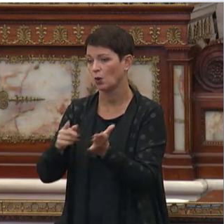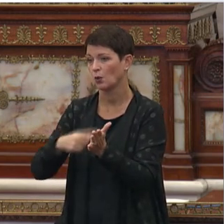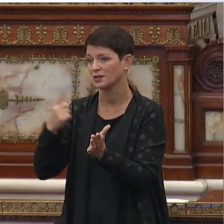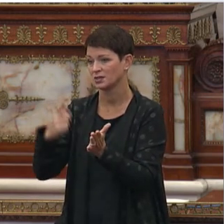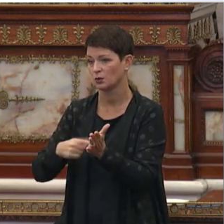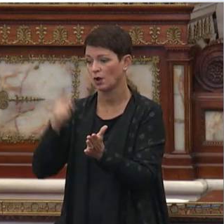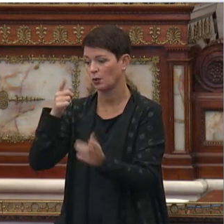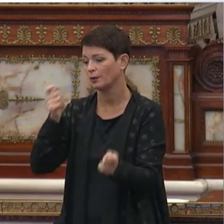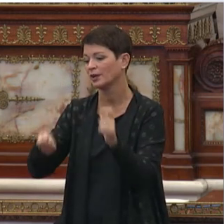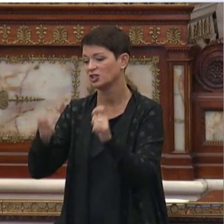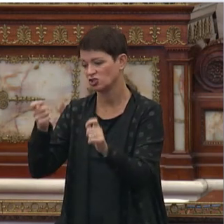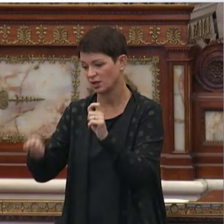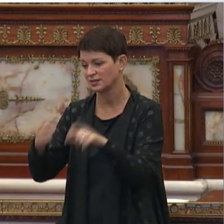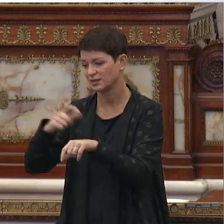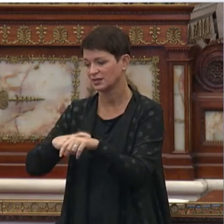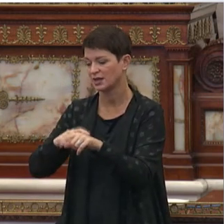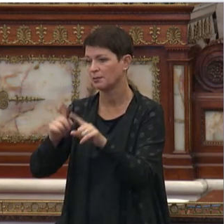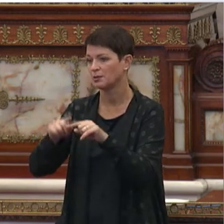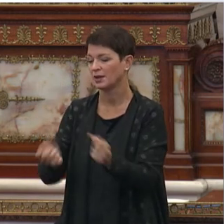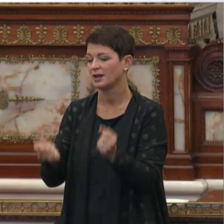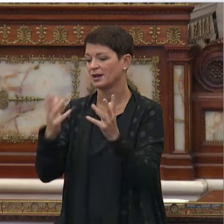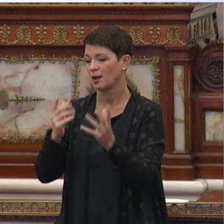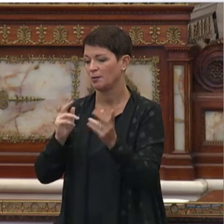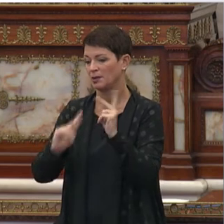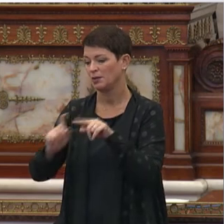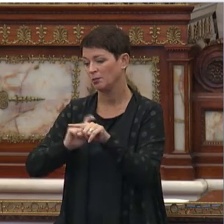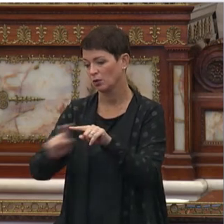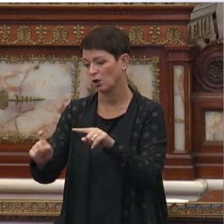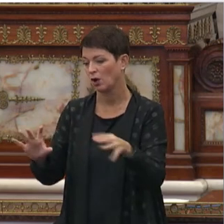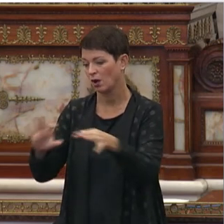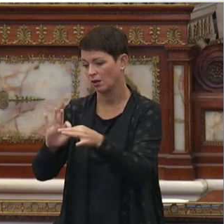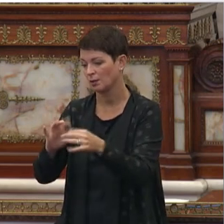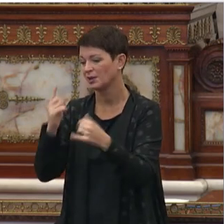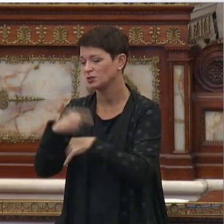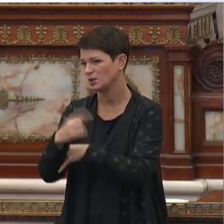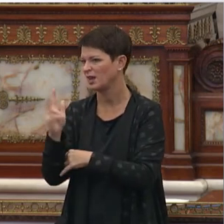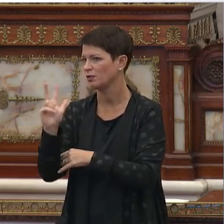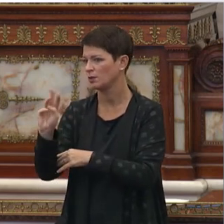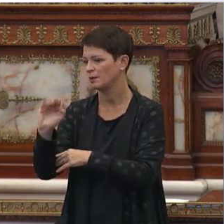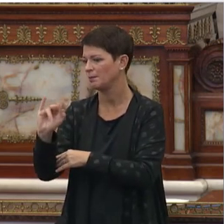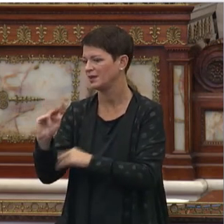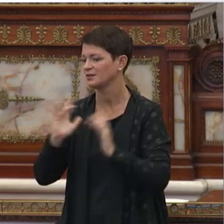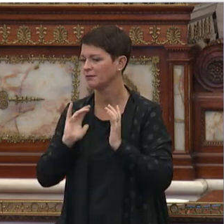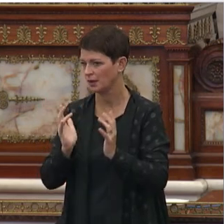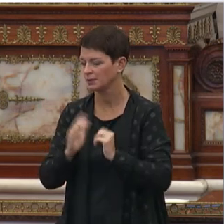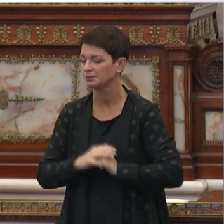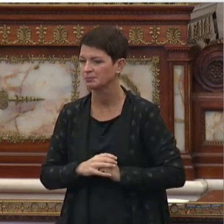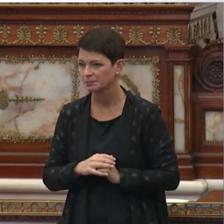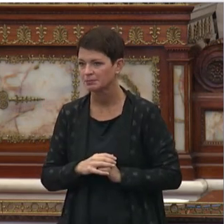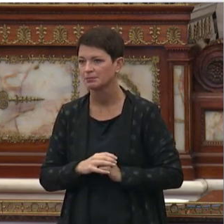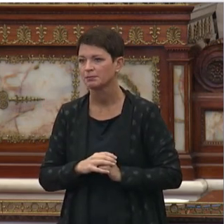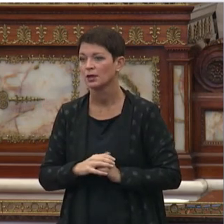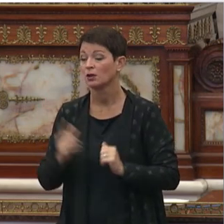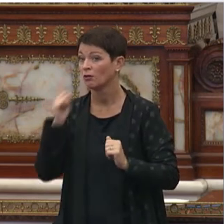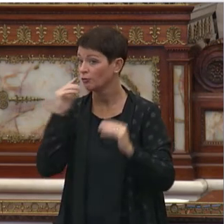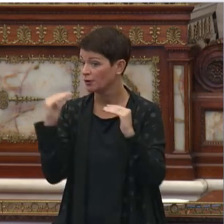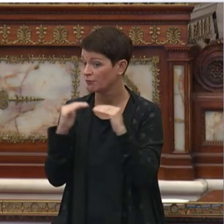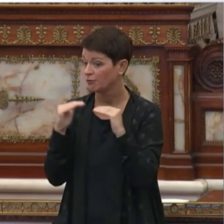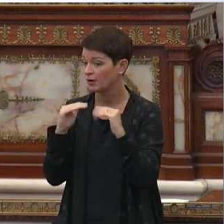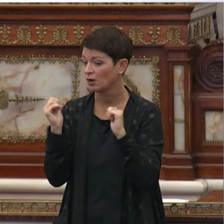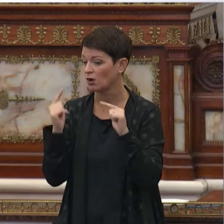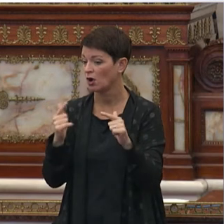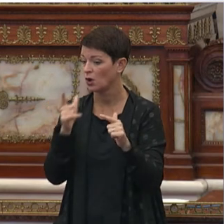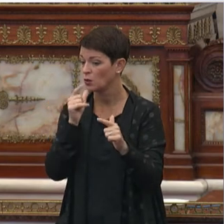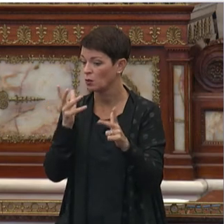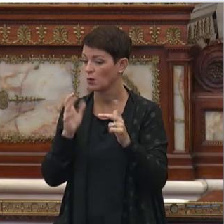time, we may adjust that based on the volume of callers, but we will have 3 minutes today. In order to be fair, though, all those